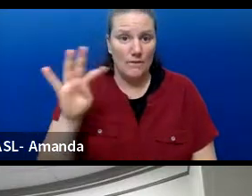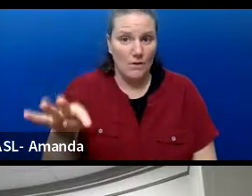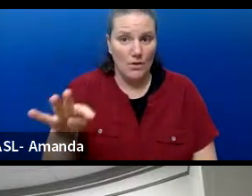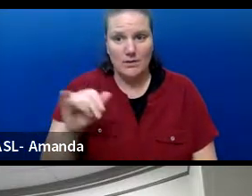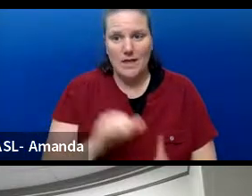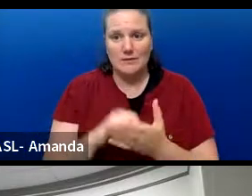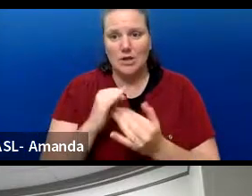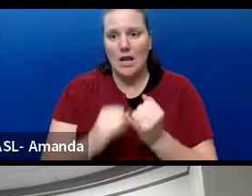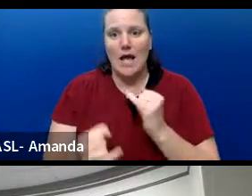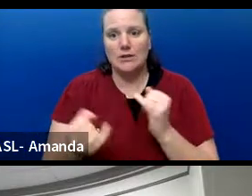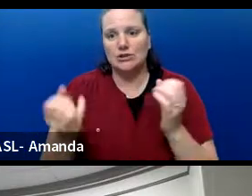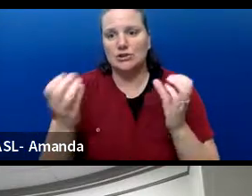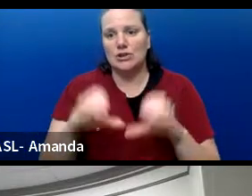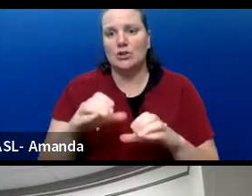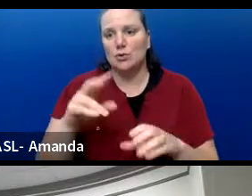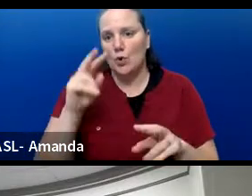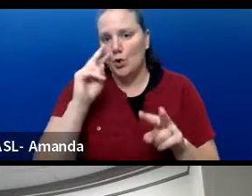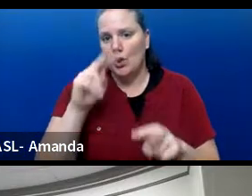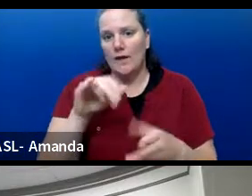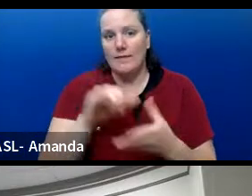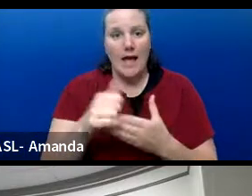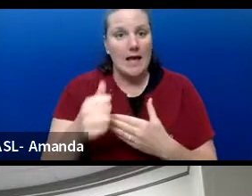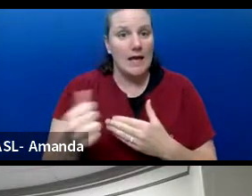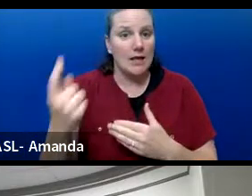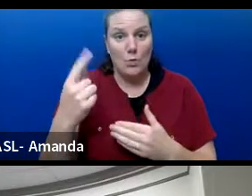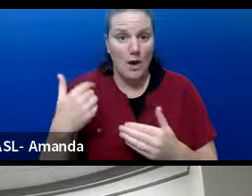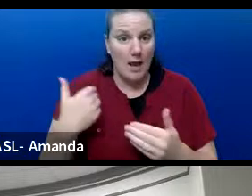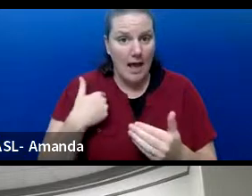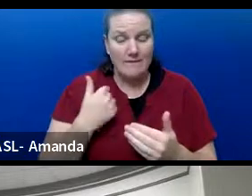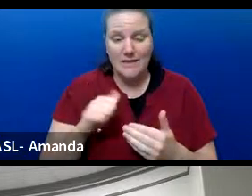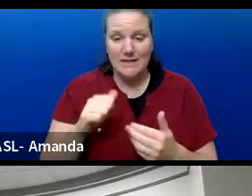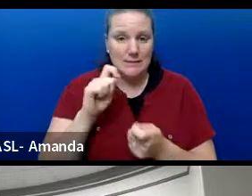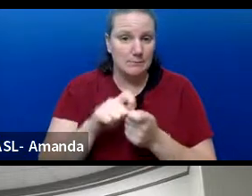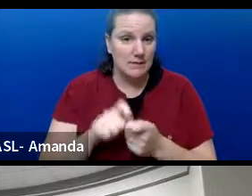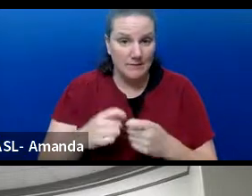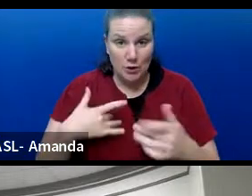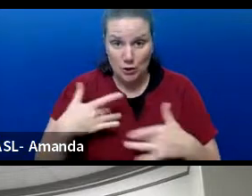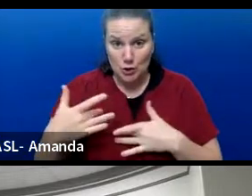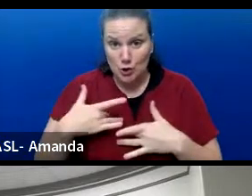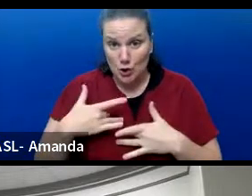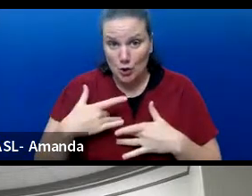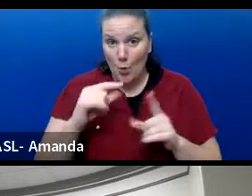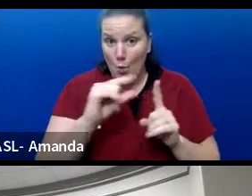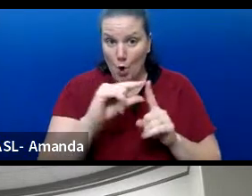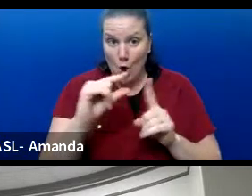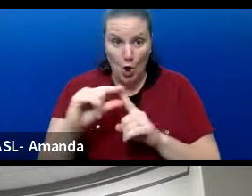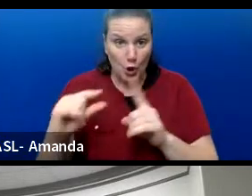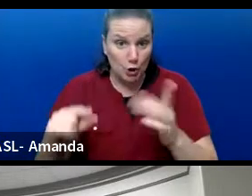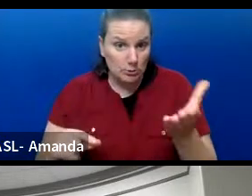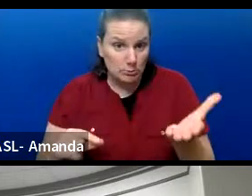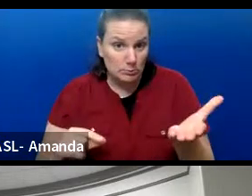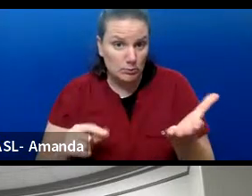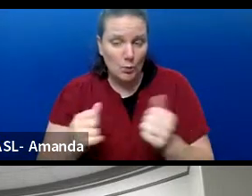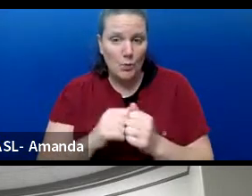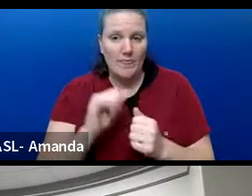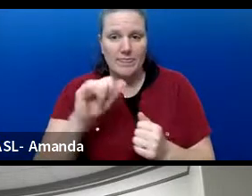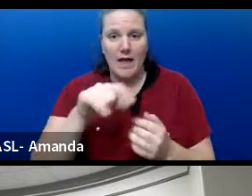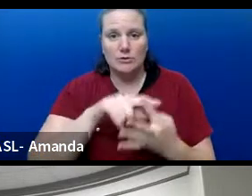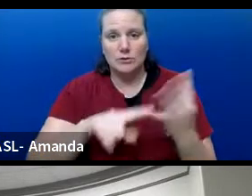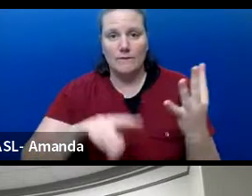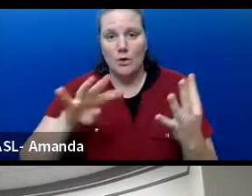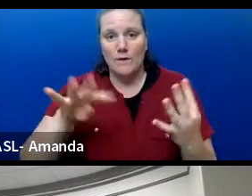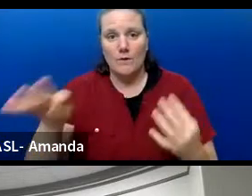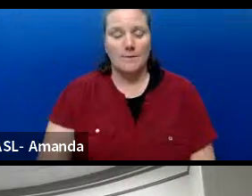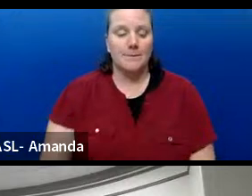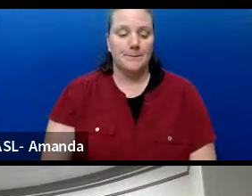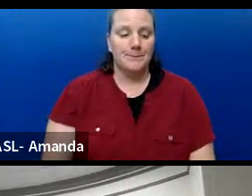last chance to look at them, does anyone have any particular concerns with wording in these 44?